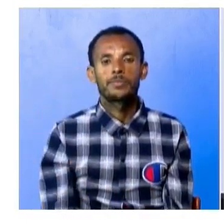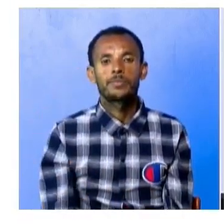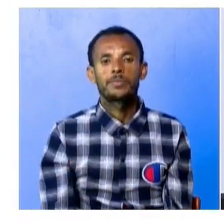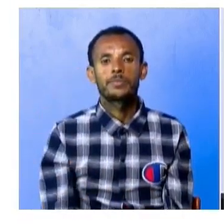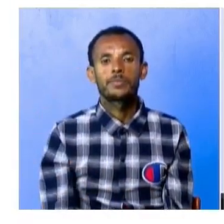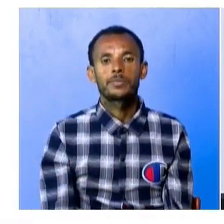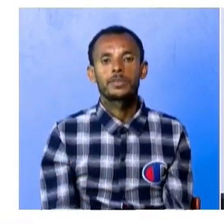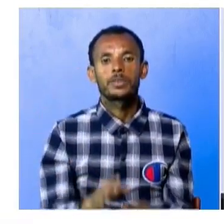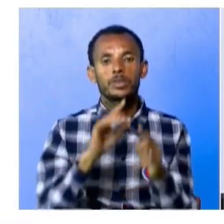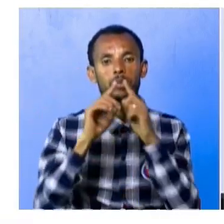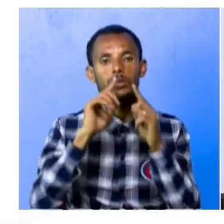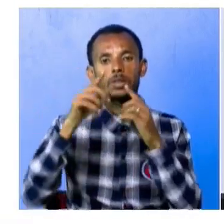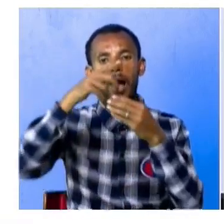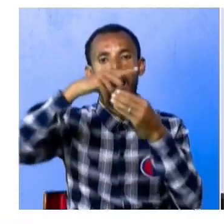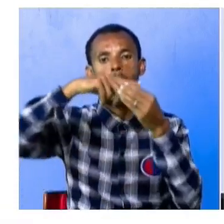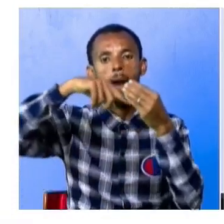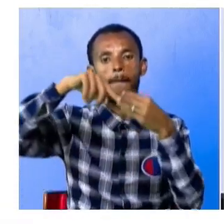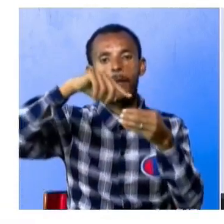that talks about